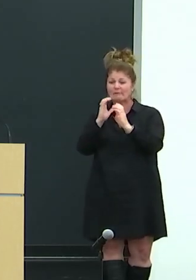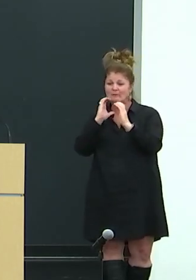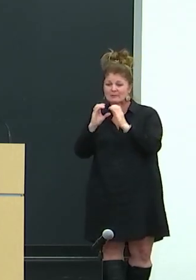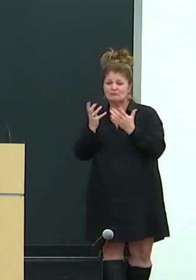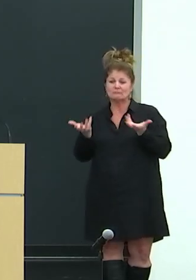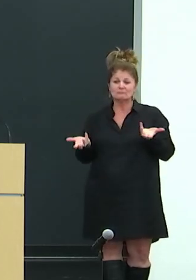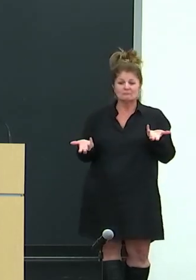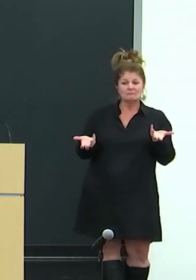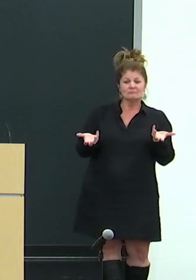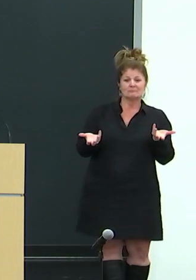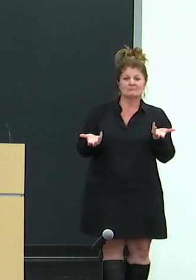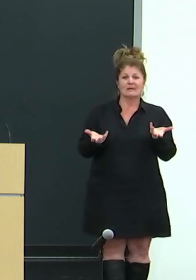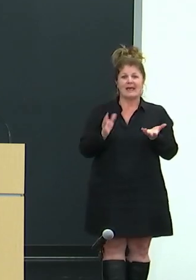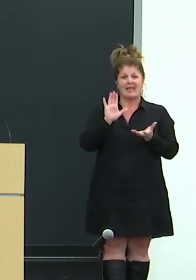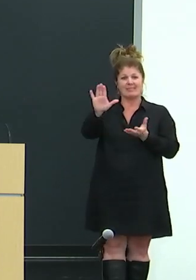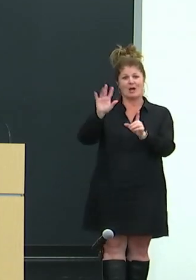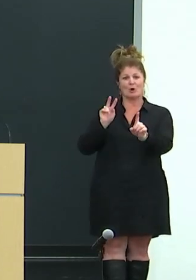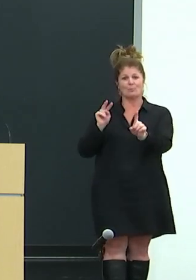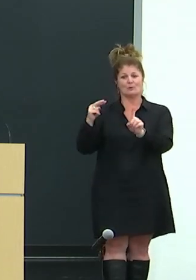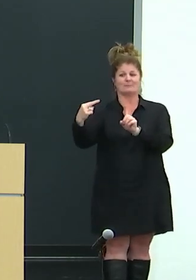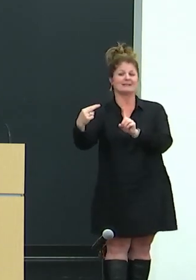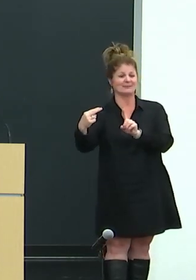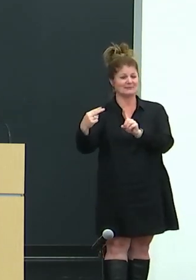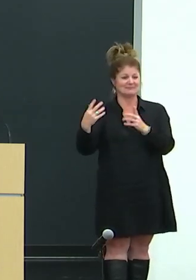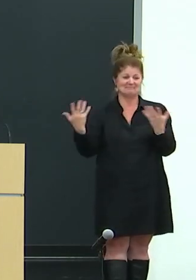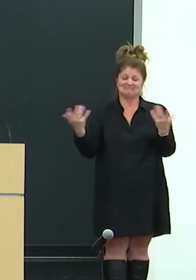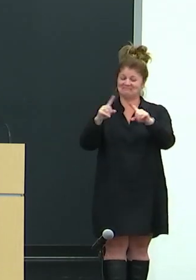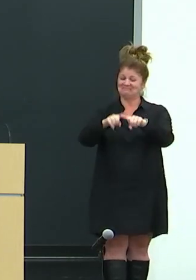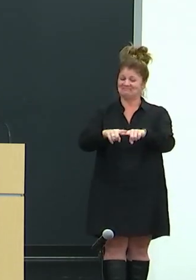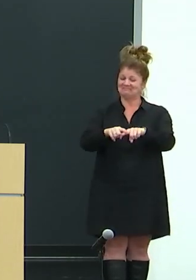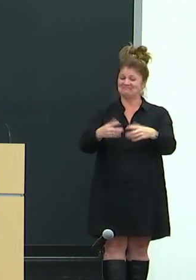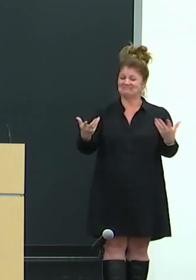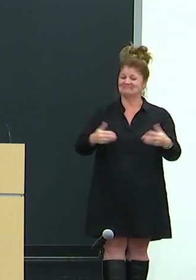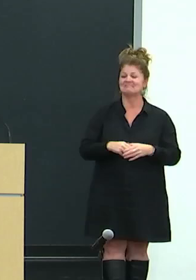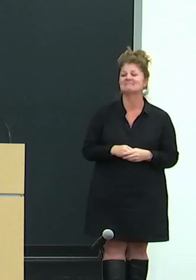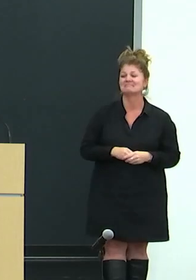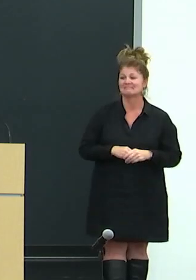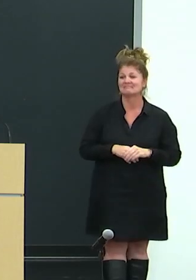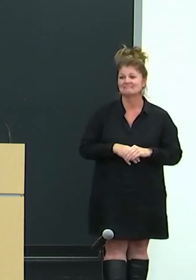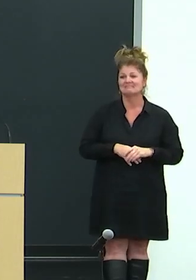and what perspective they bring to the conversation.